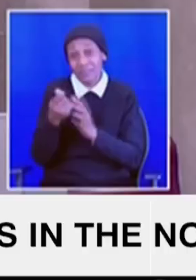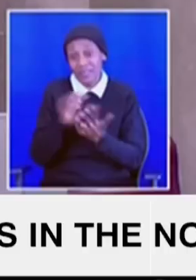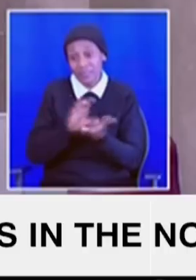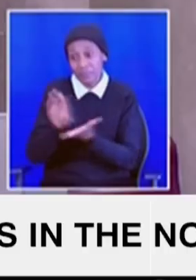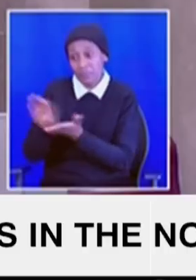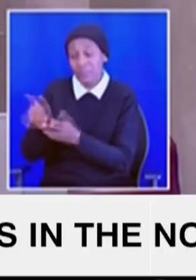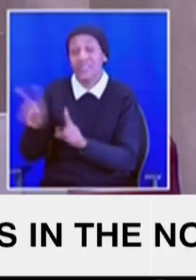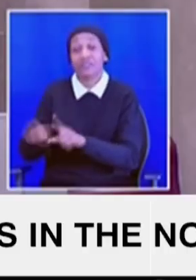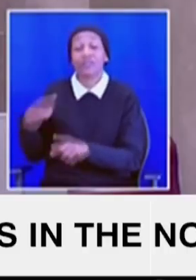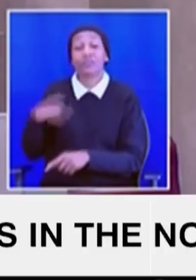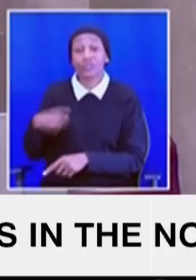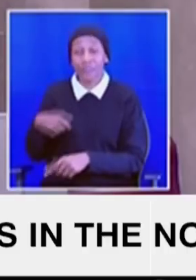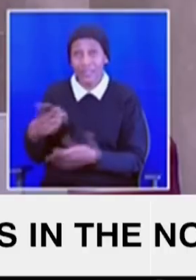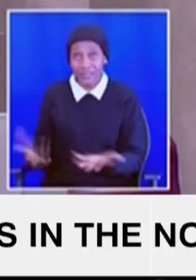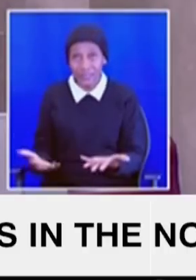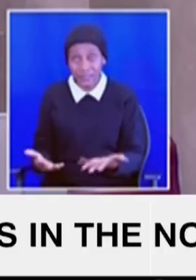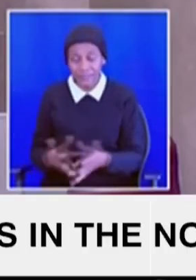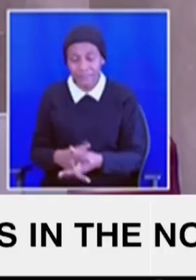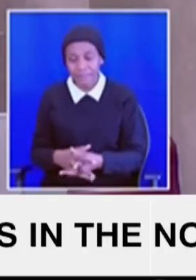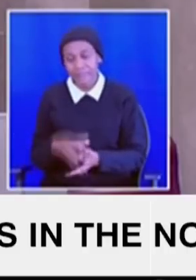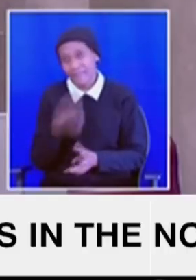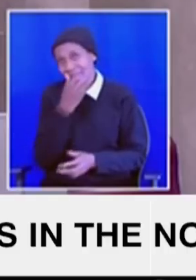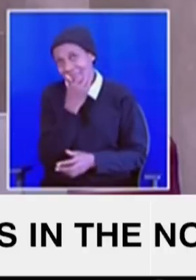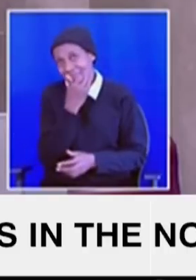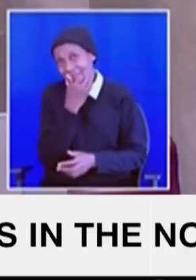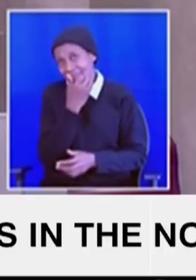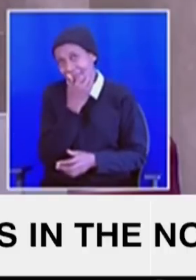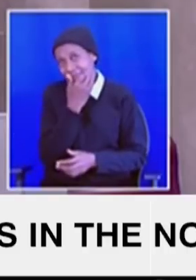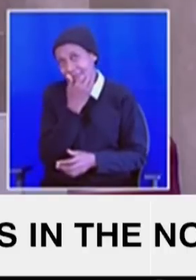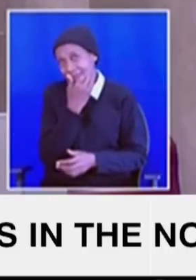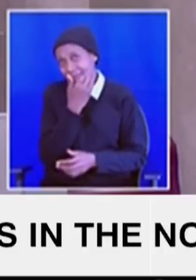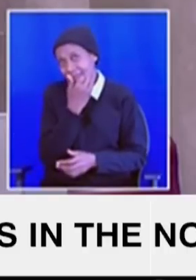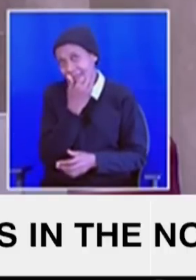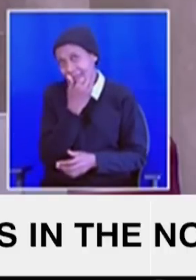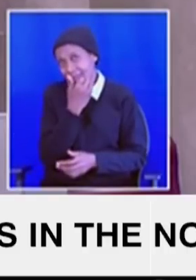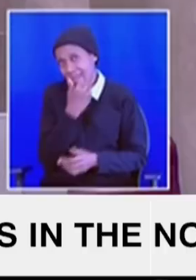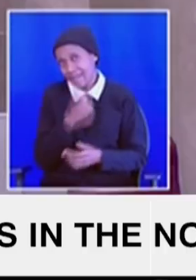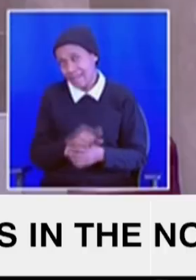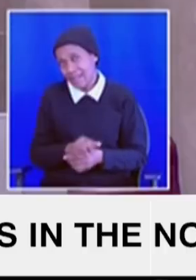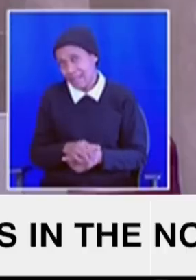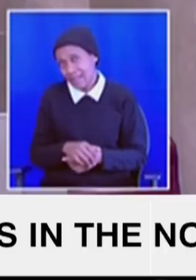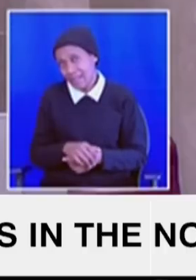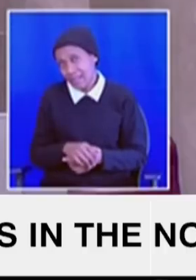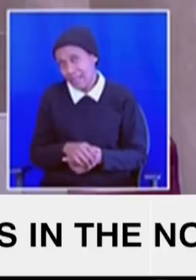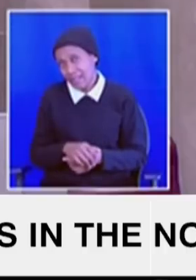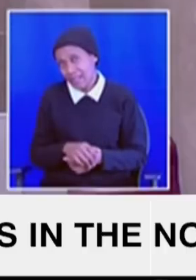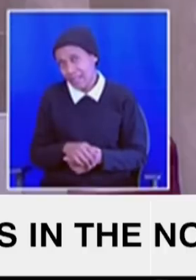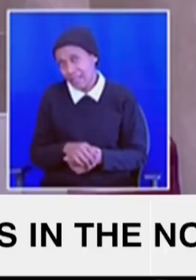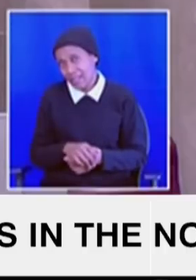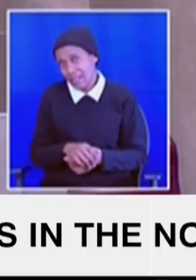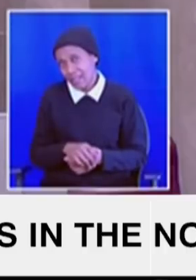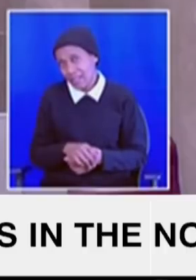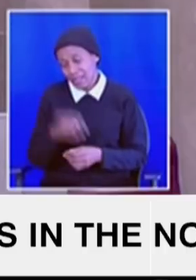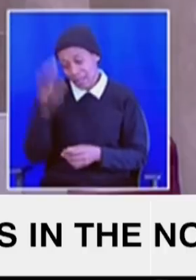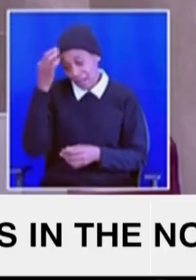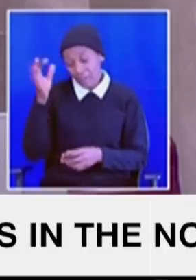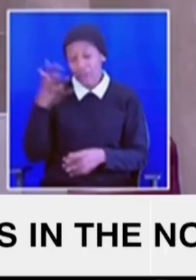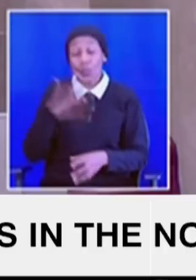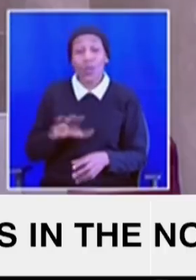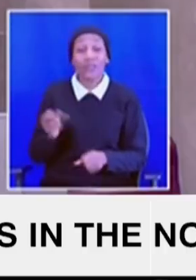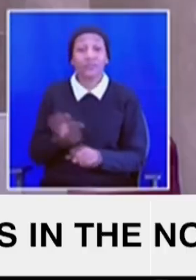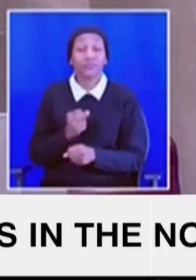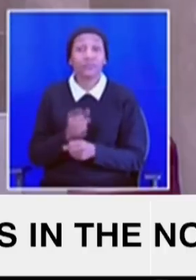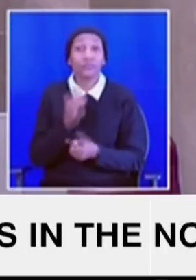to the municipalities by National Treasury. The approach that government wants to take is to ensure that